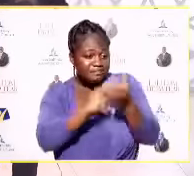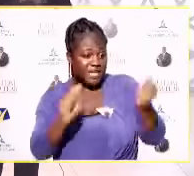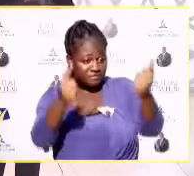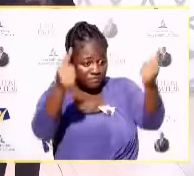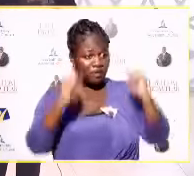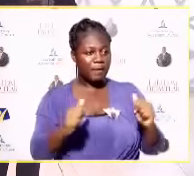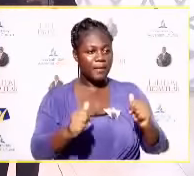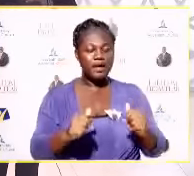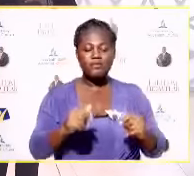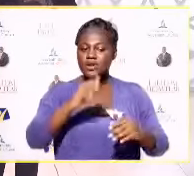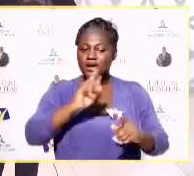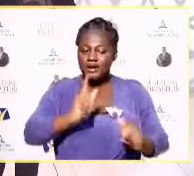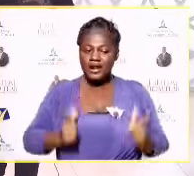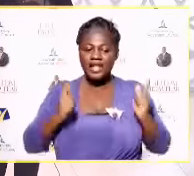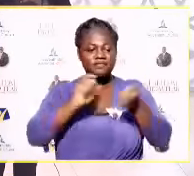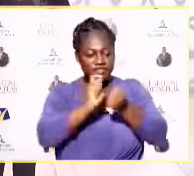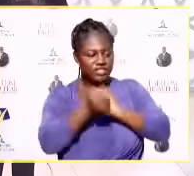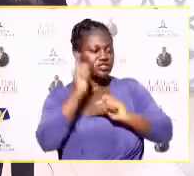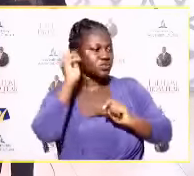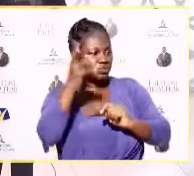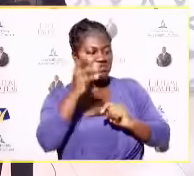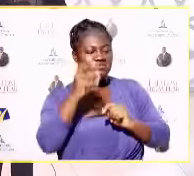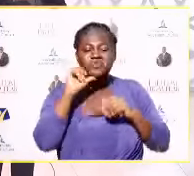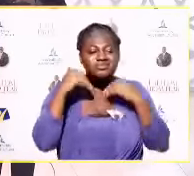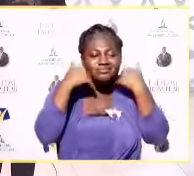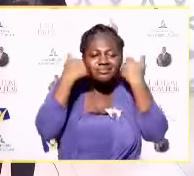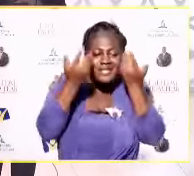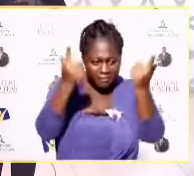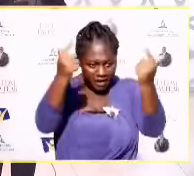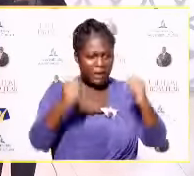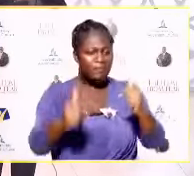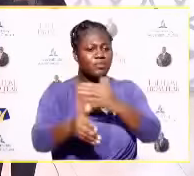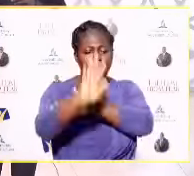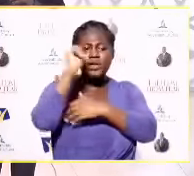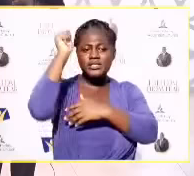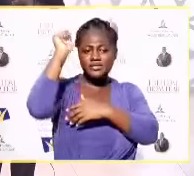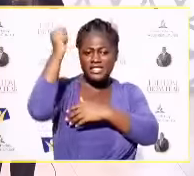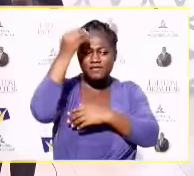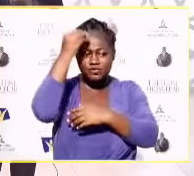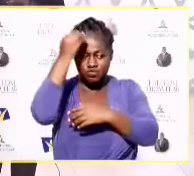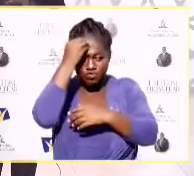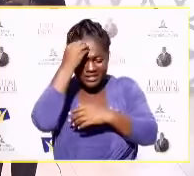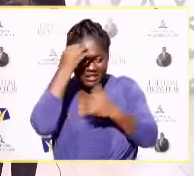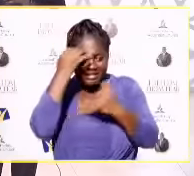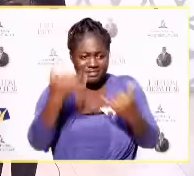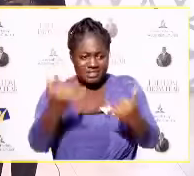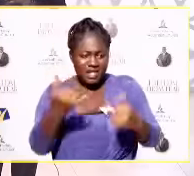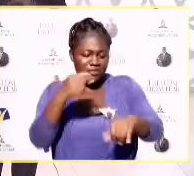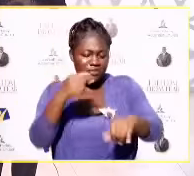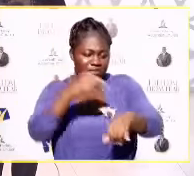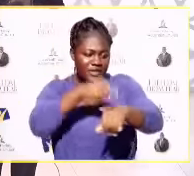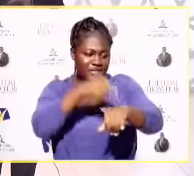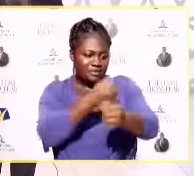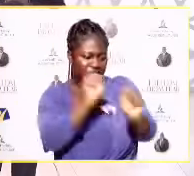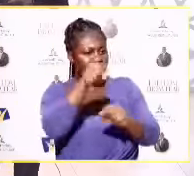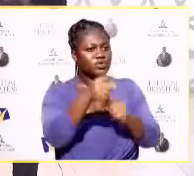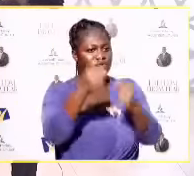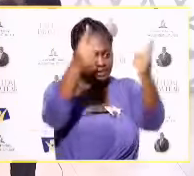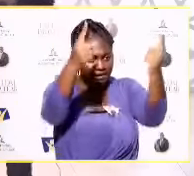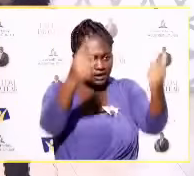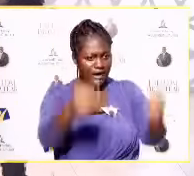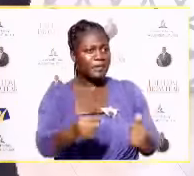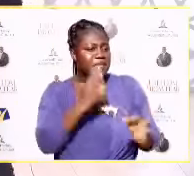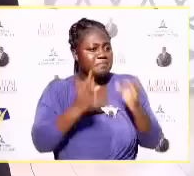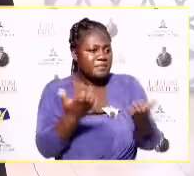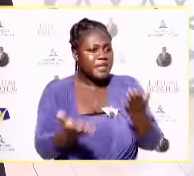And ferry, me nim sa wo ferry, na nyame so nim, se ne eye wa nadwe wo so oje wo, entibra. Bia na wo hawo,